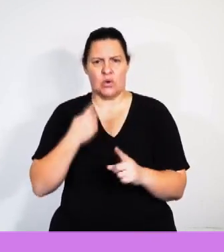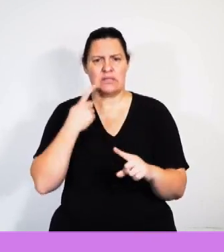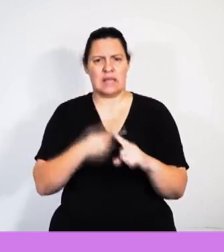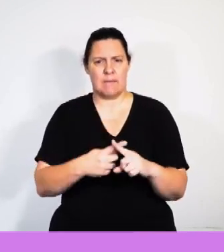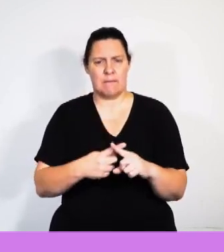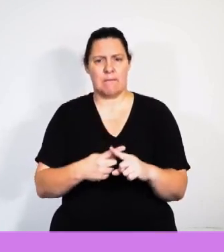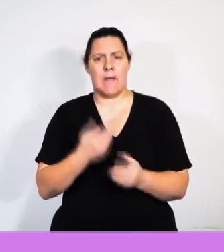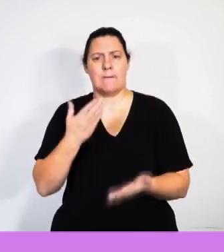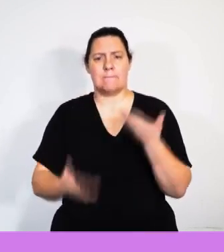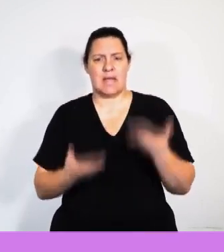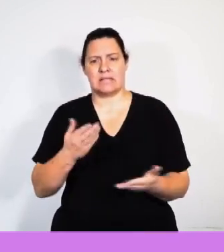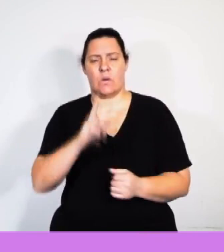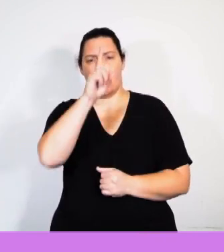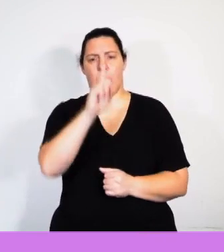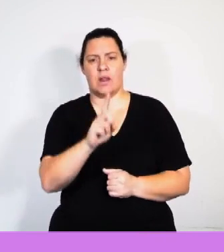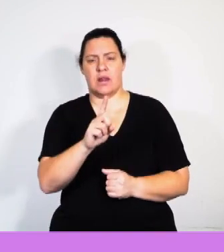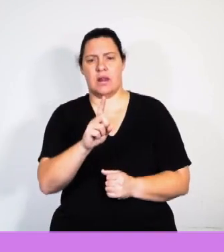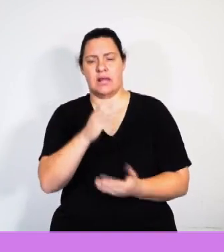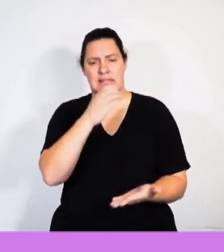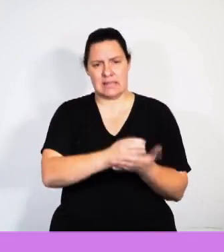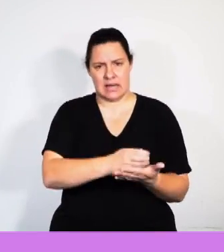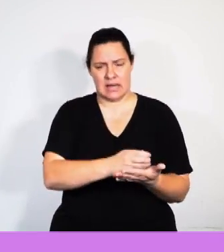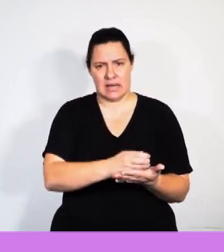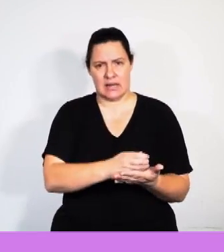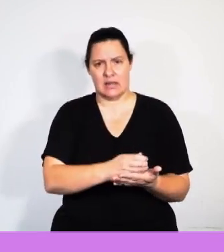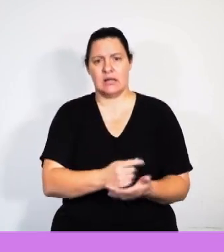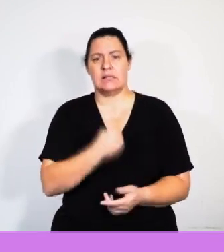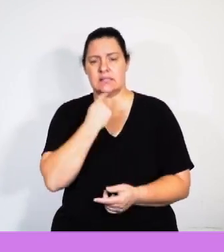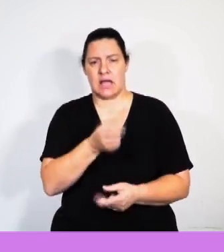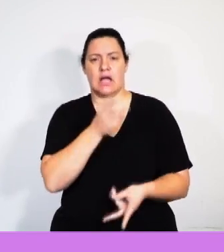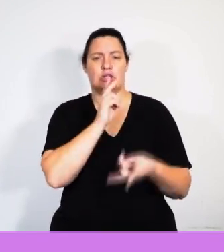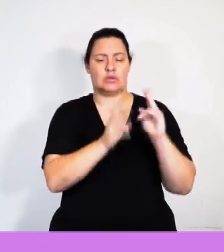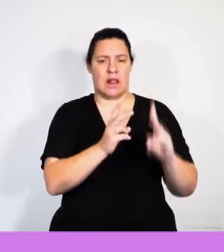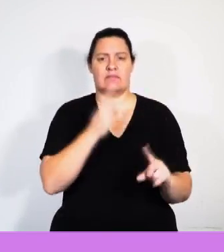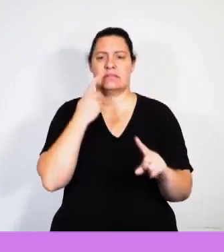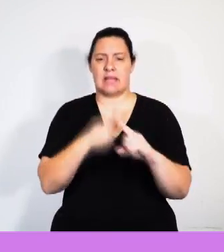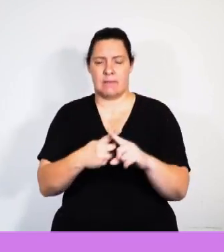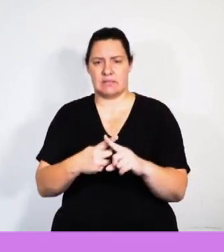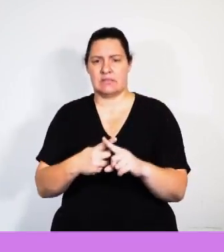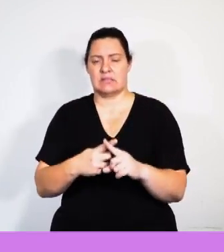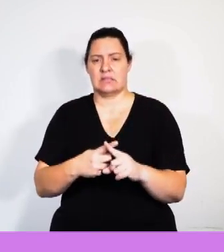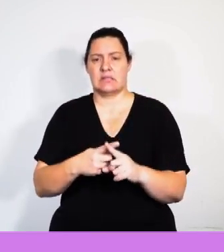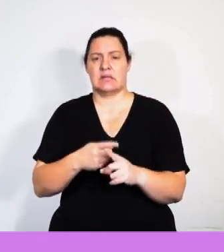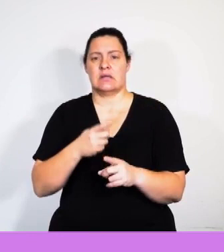multiply by the mass of one tin. So we're going to say 12 multiplied